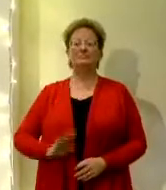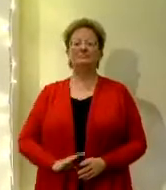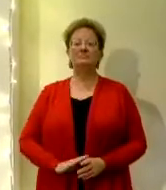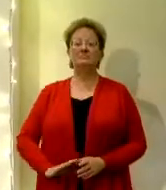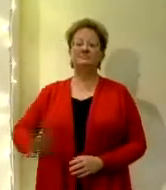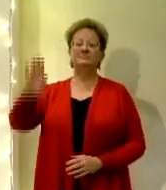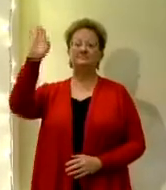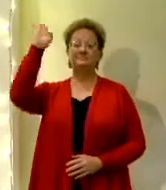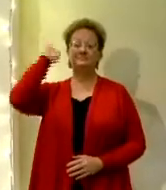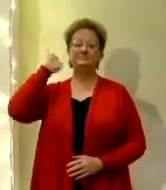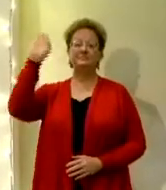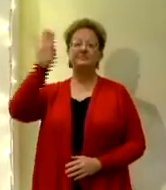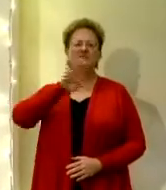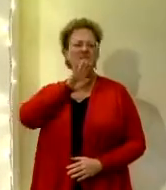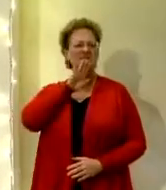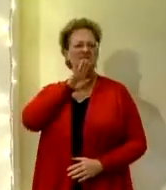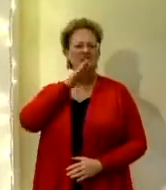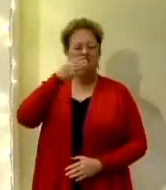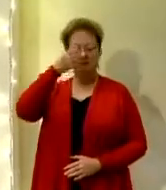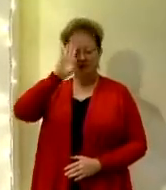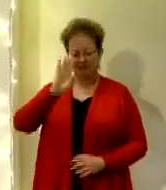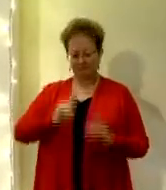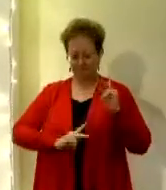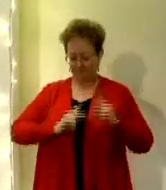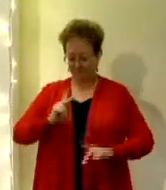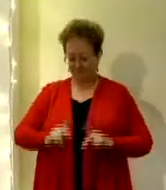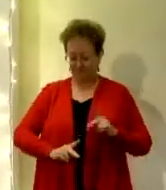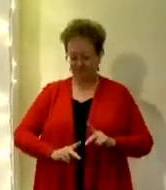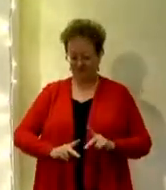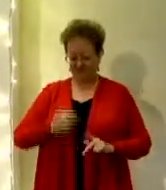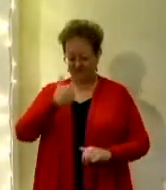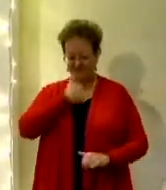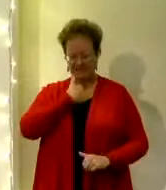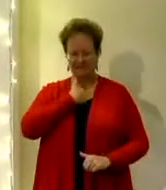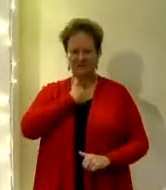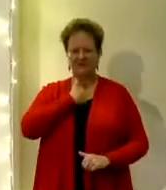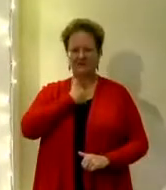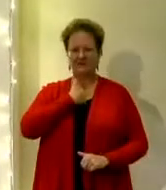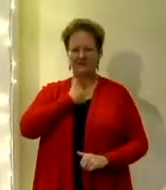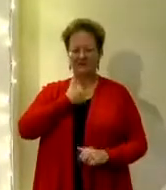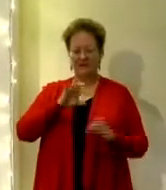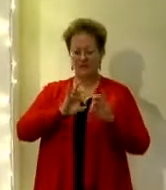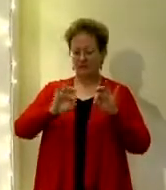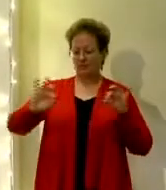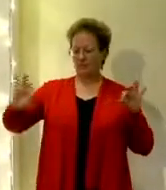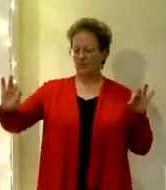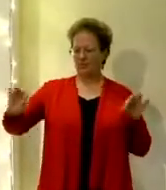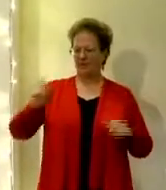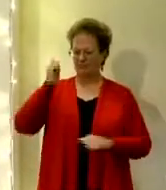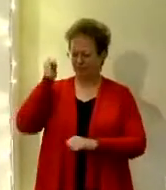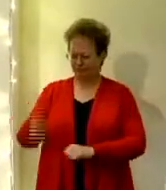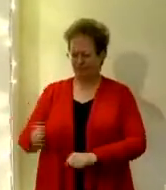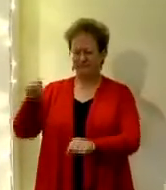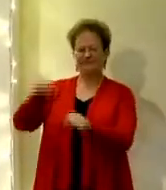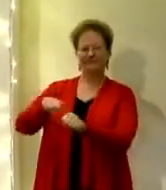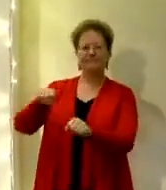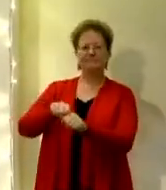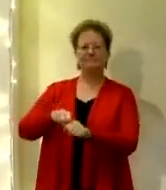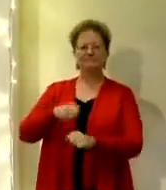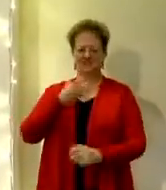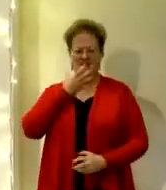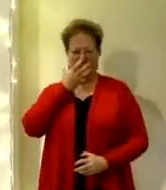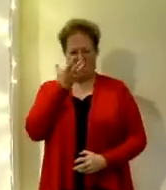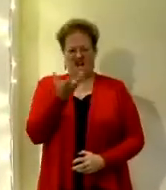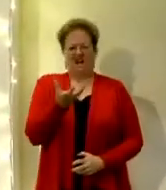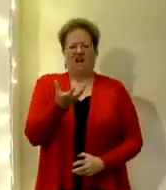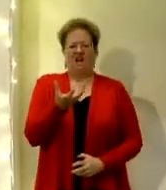frustrated with God's people, and he was just so frustrated with himself that he took his staff and he beat the rock twice, and he cursed the people